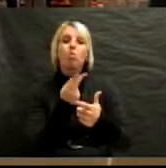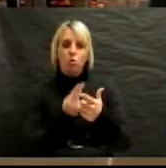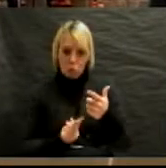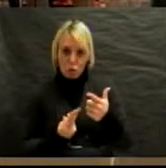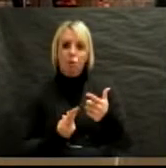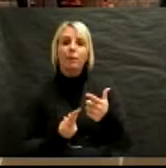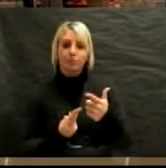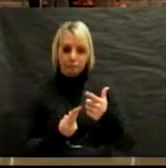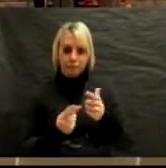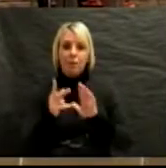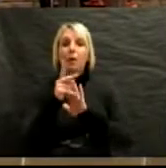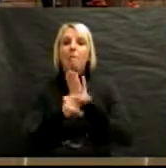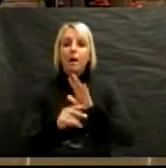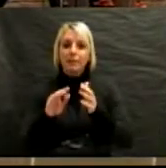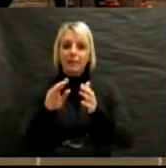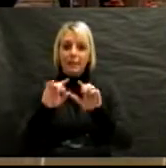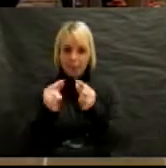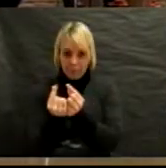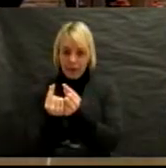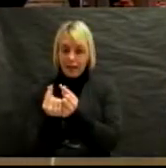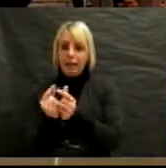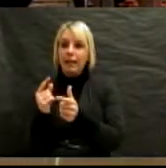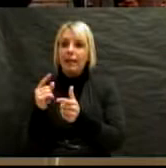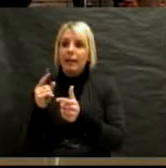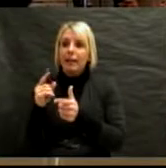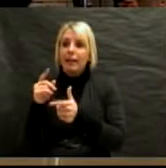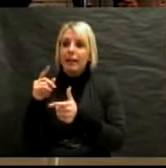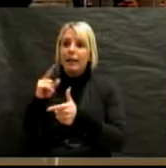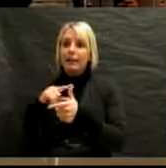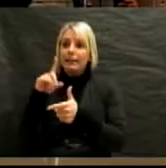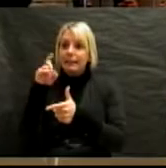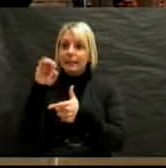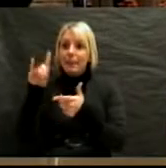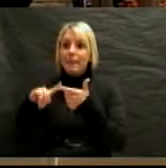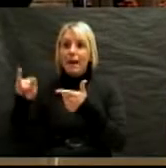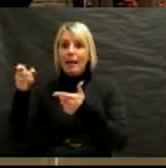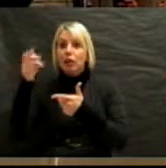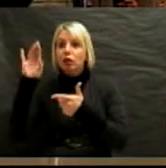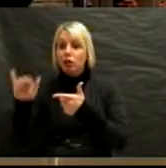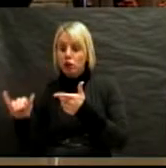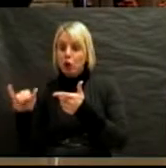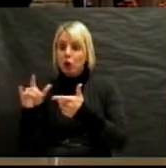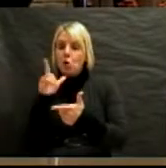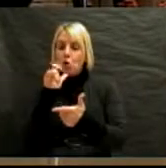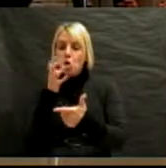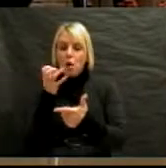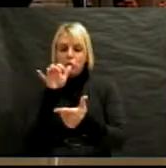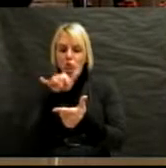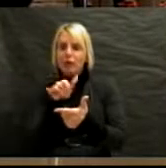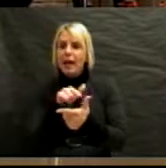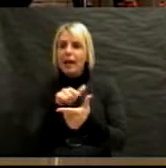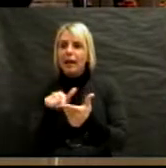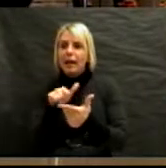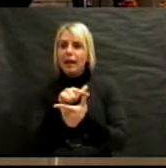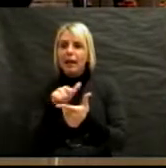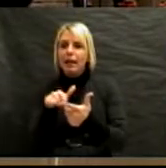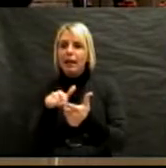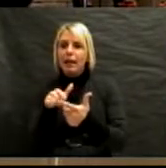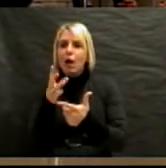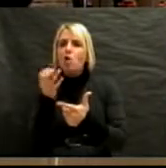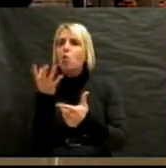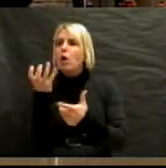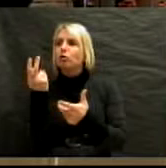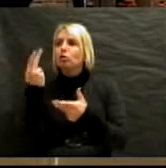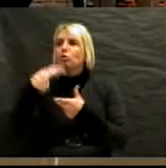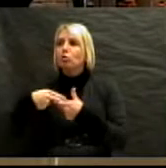Jerry. Who on there would like to stay on there? Who would like to join that committee? I would like to join